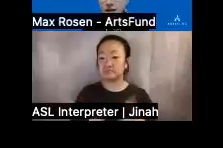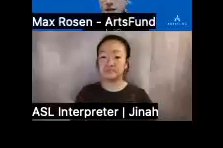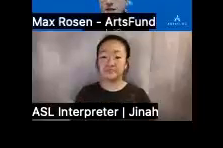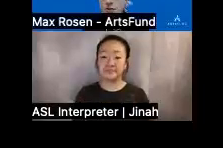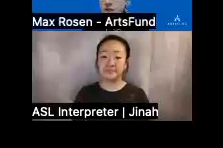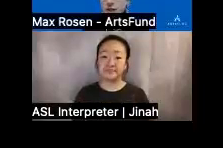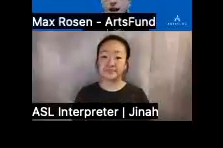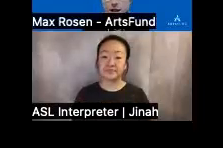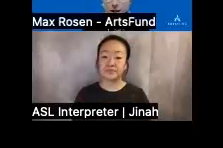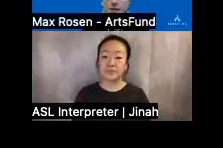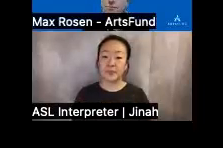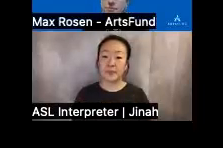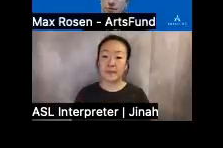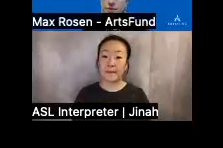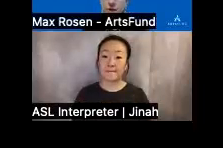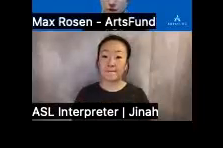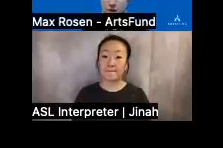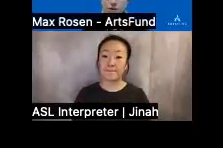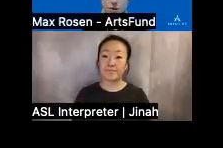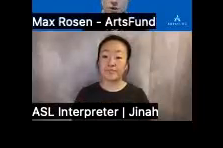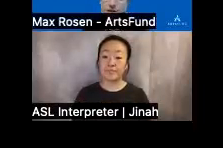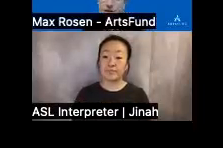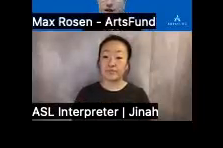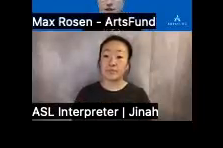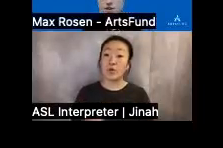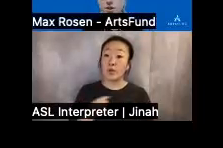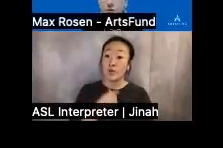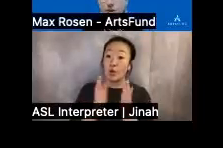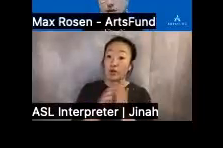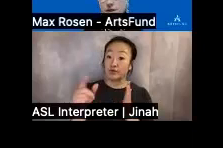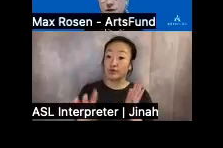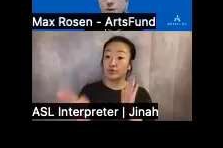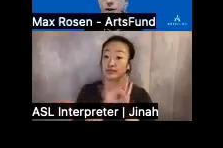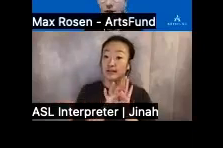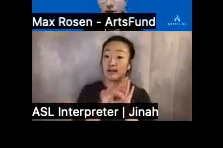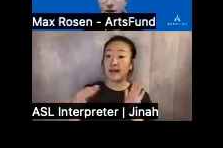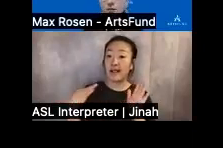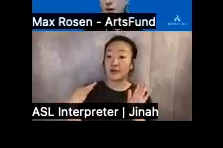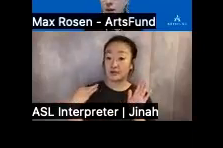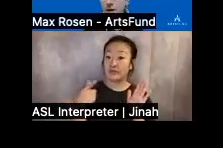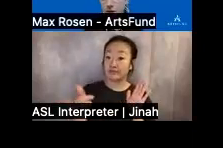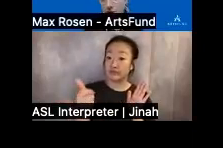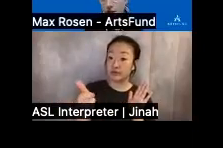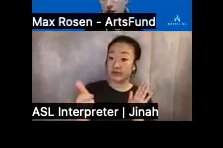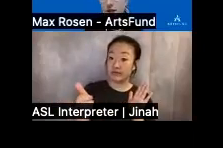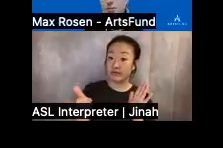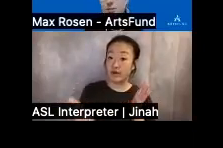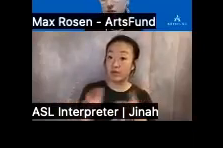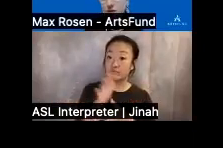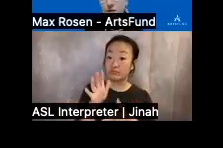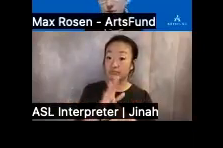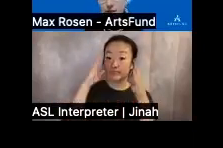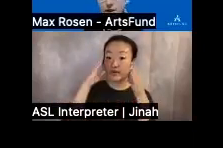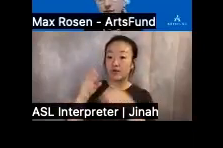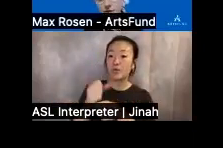We ask you to mention or to select your eligibility if you are primarily focused on